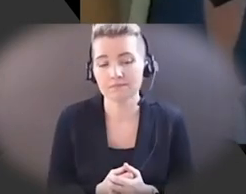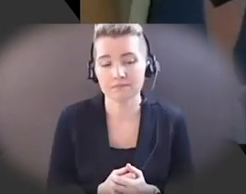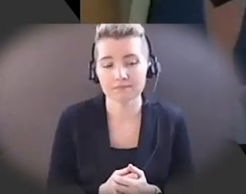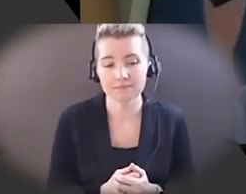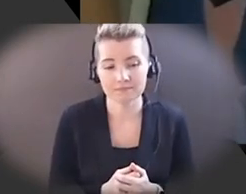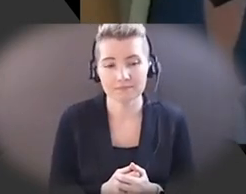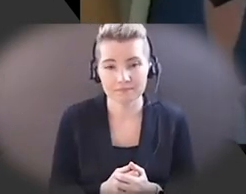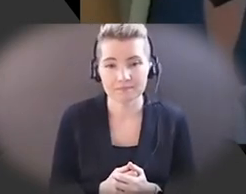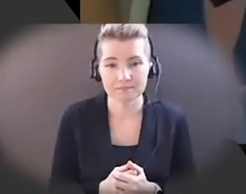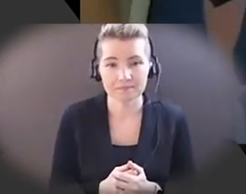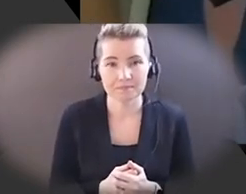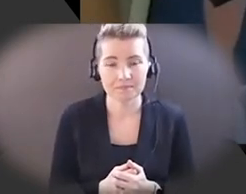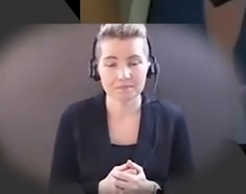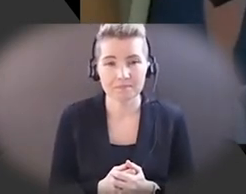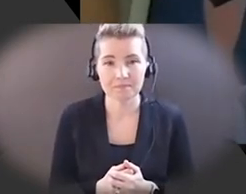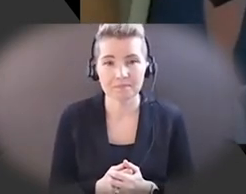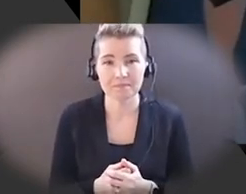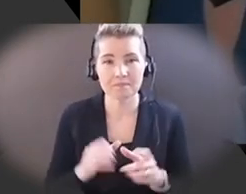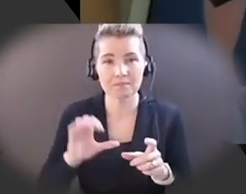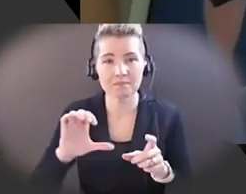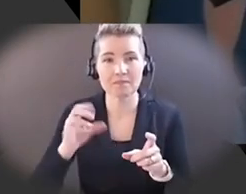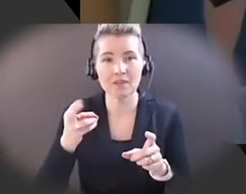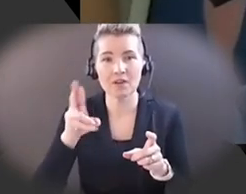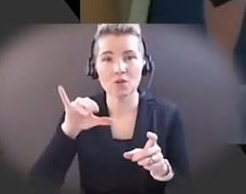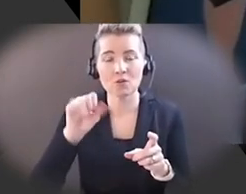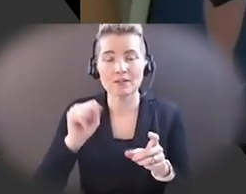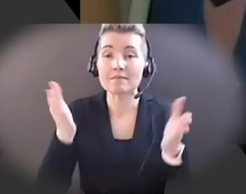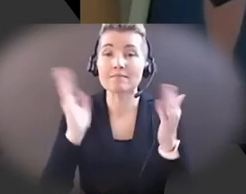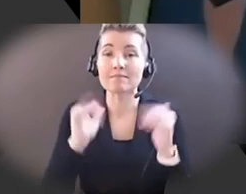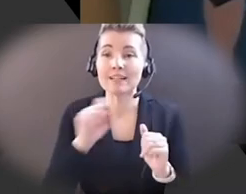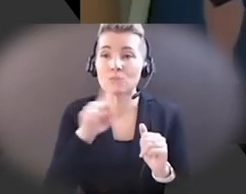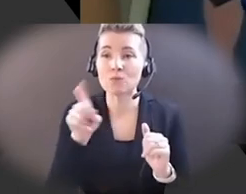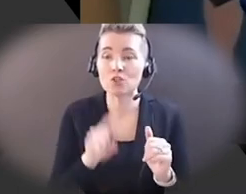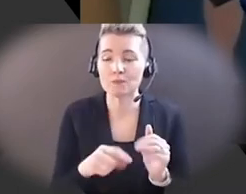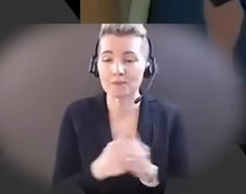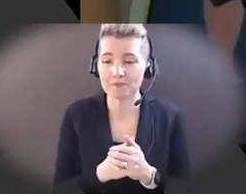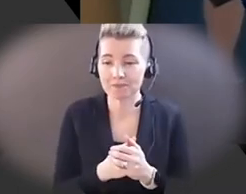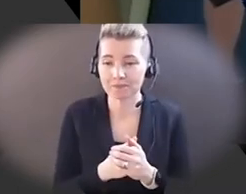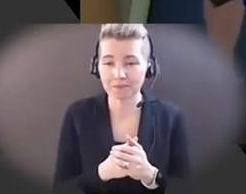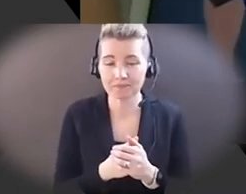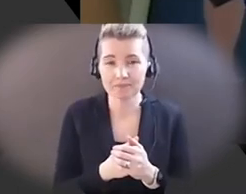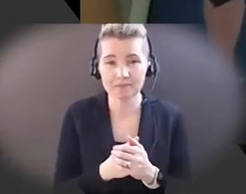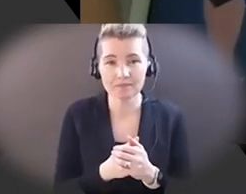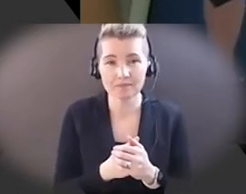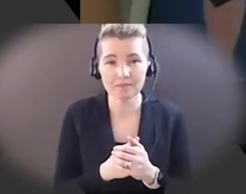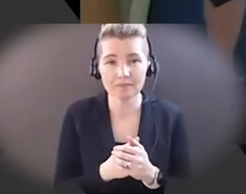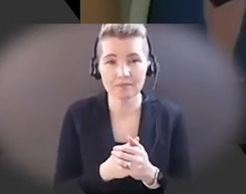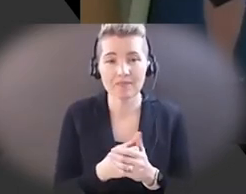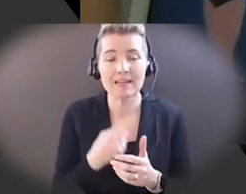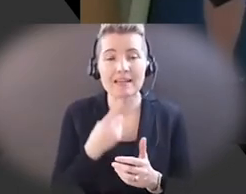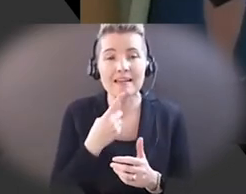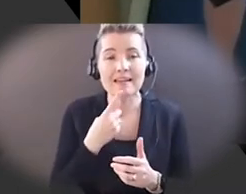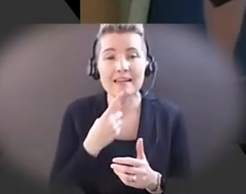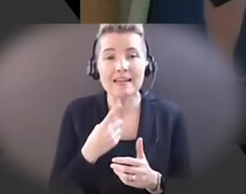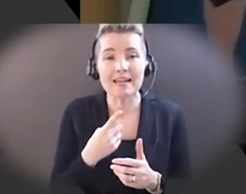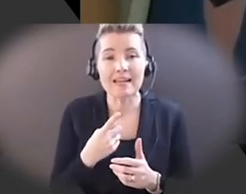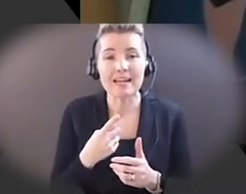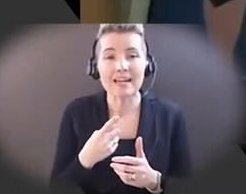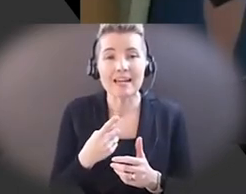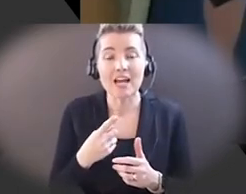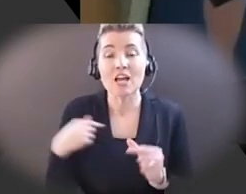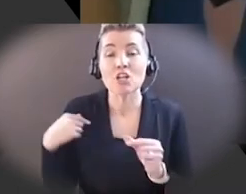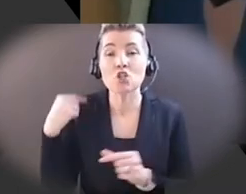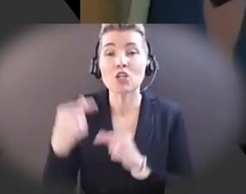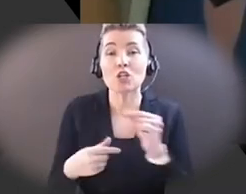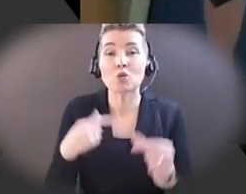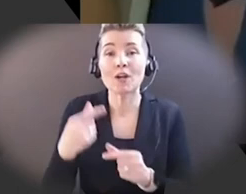Nice. So the next question, so says there's definitely a generational shift between